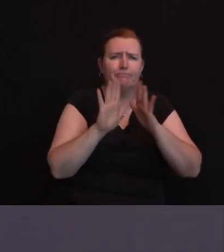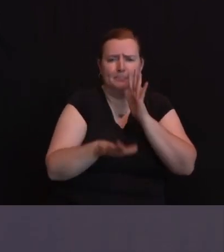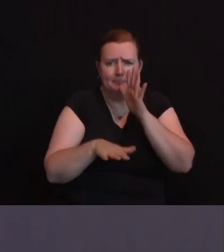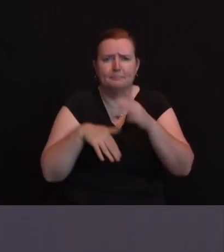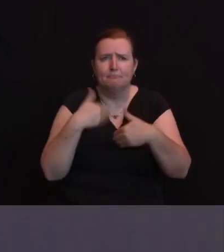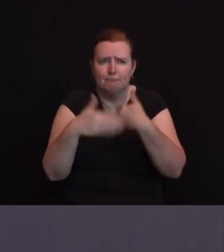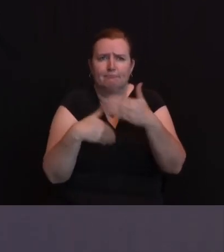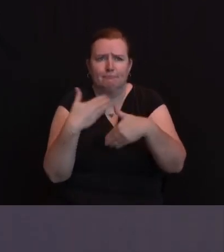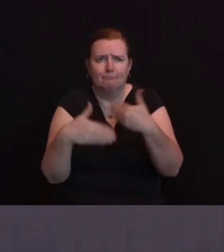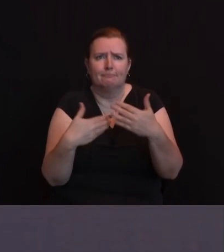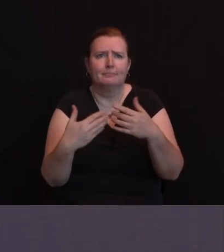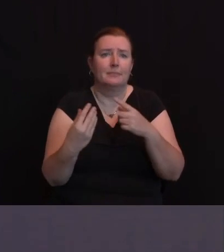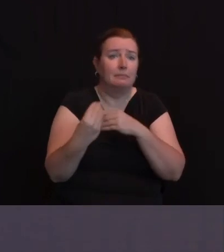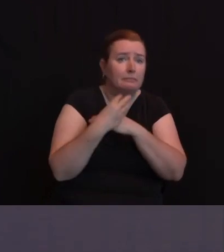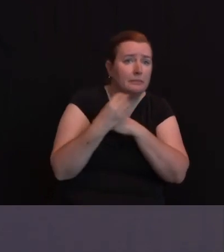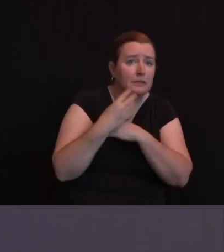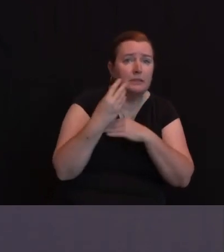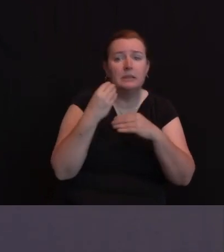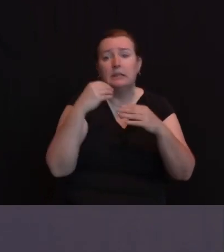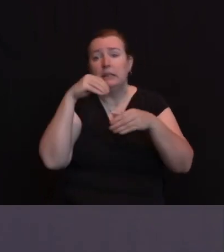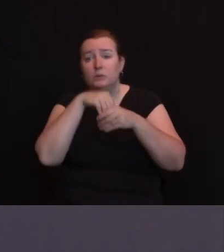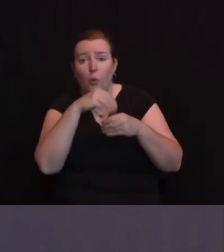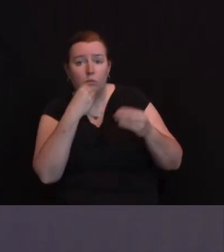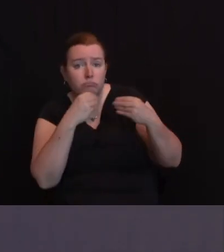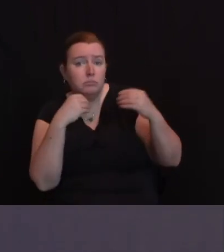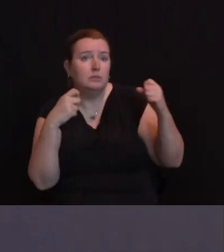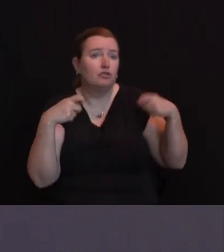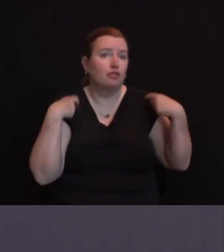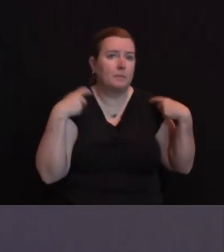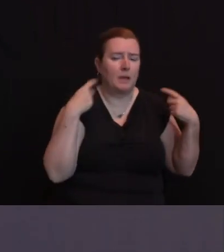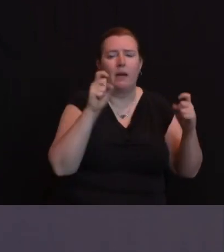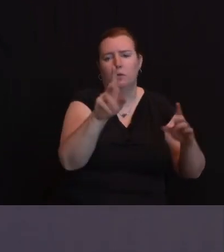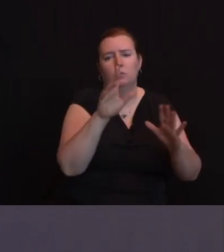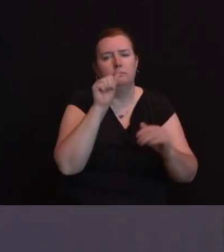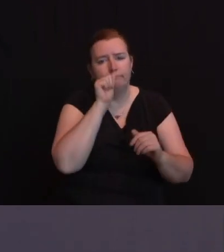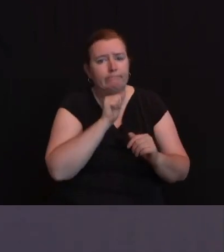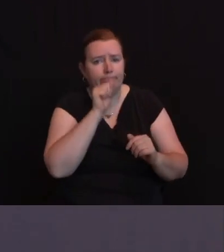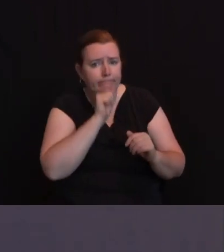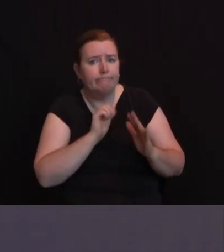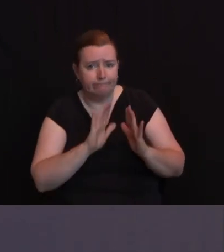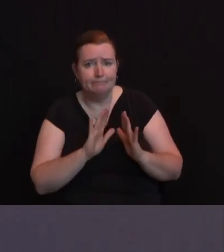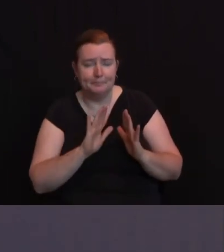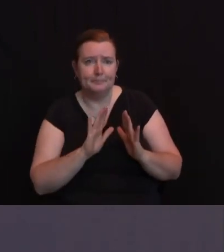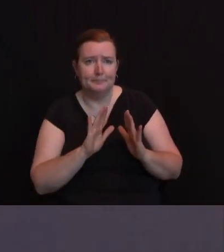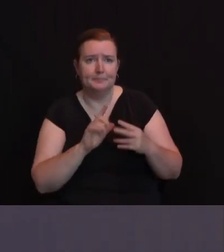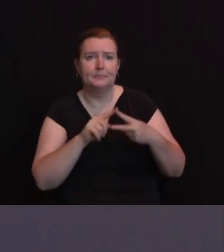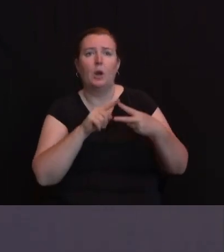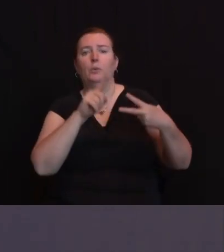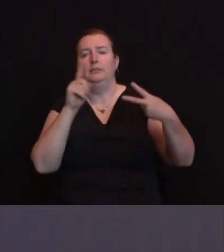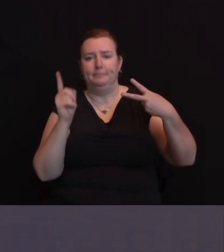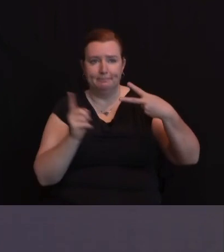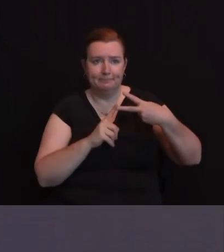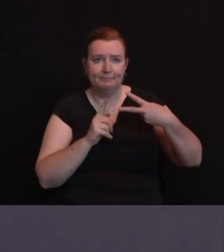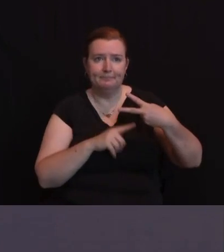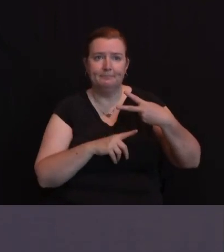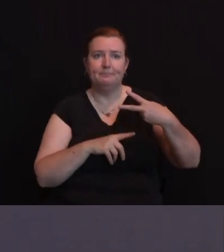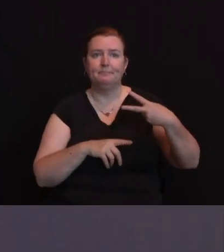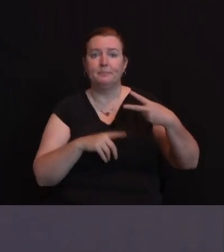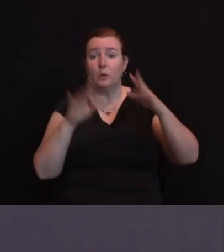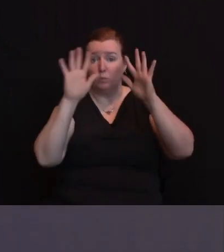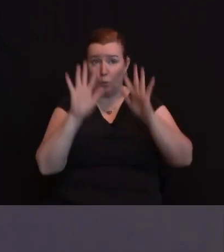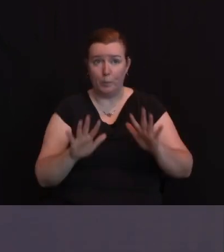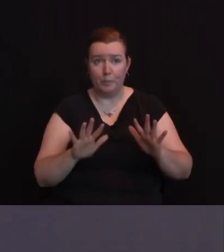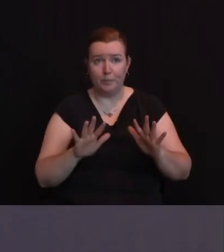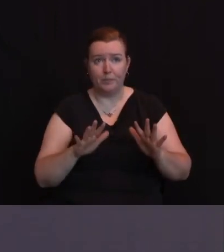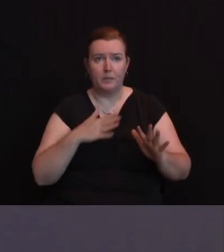on things like indoor dining or gyms, etc. And then secondly, specific to the storm, everybody stay